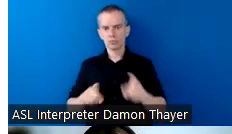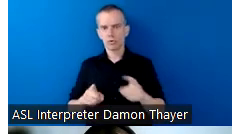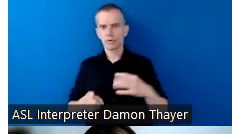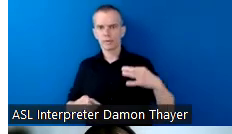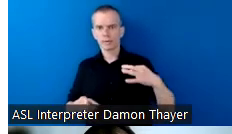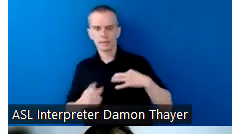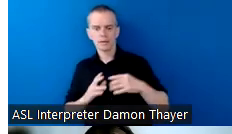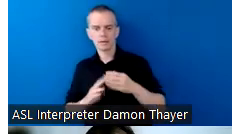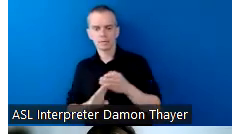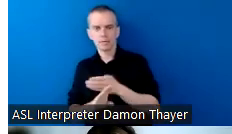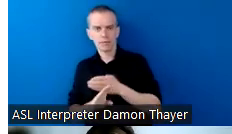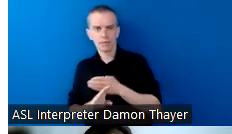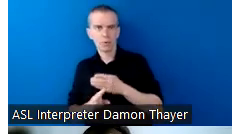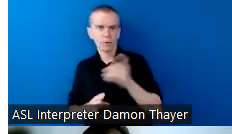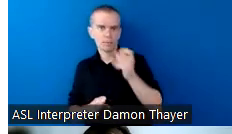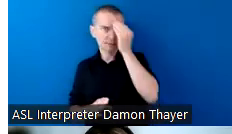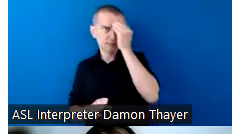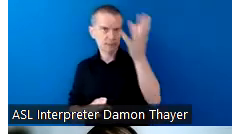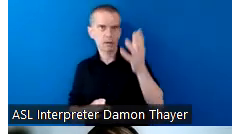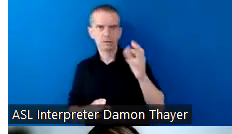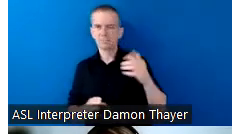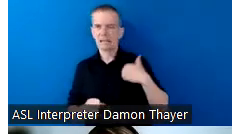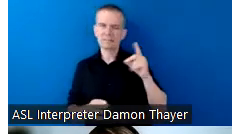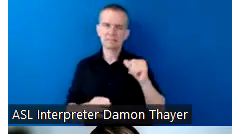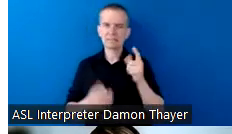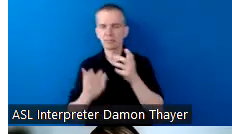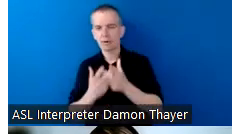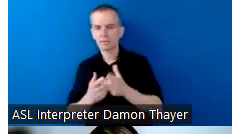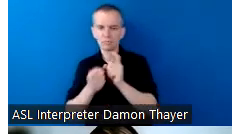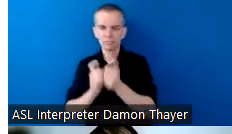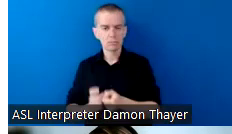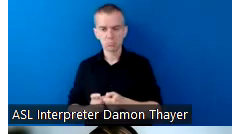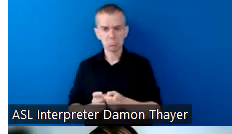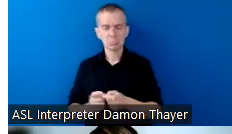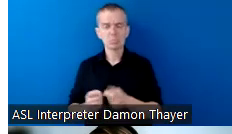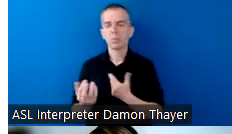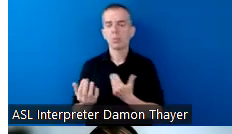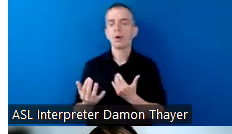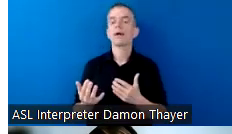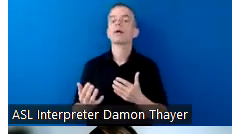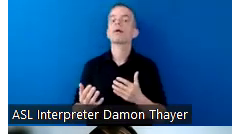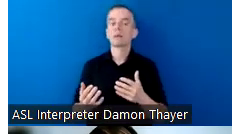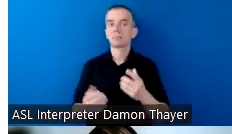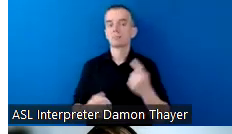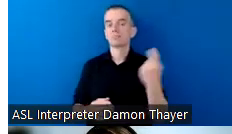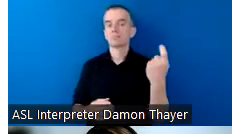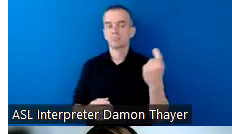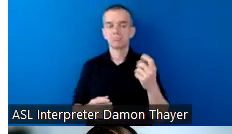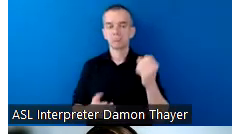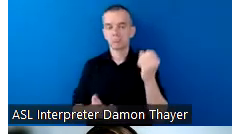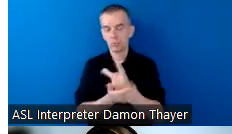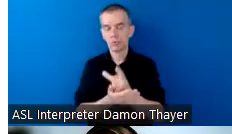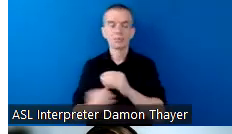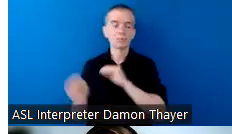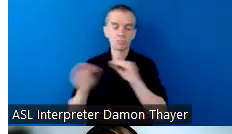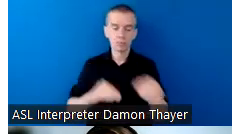or modification request at the application. They can wait until they're already in housing to do that. And they can